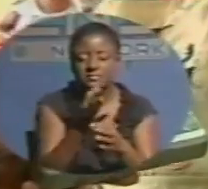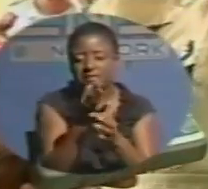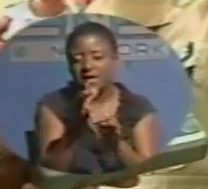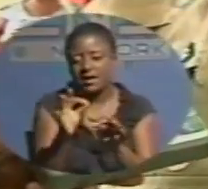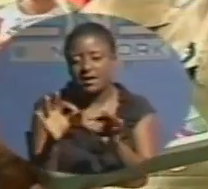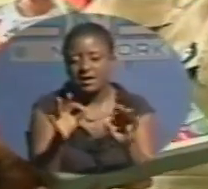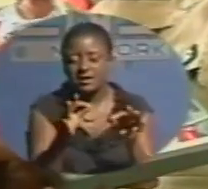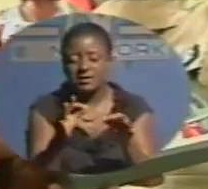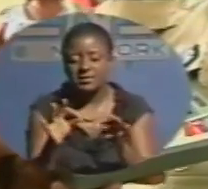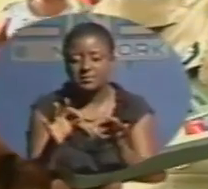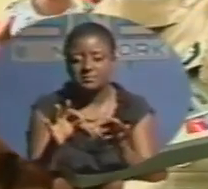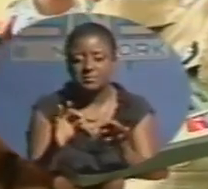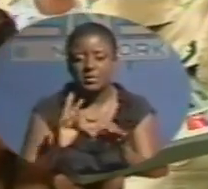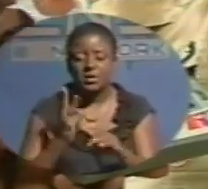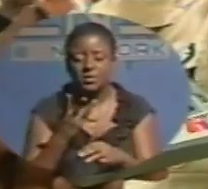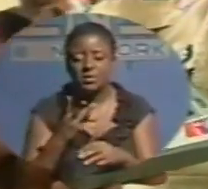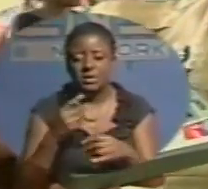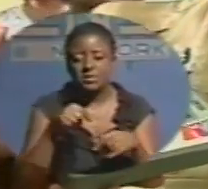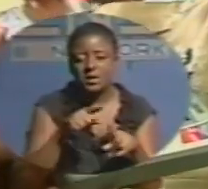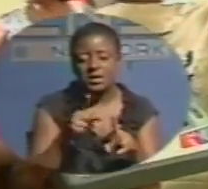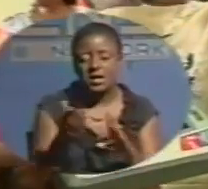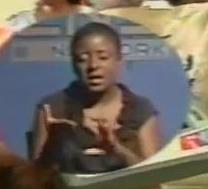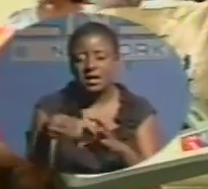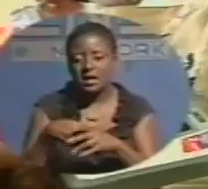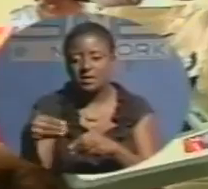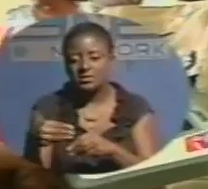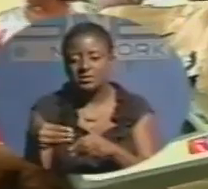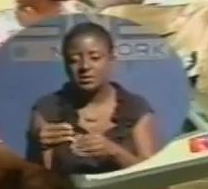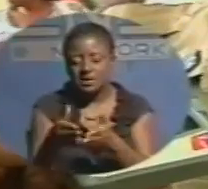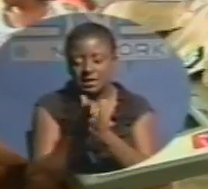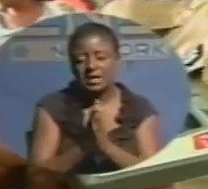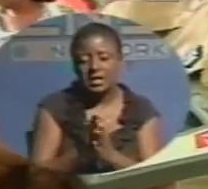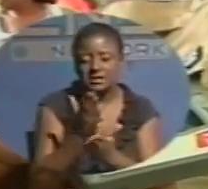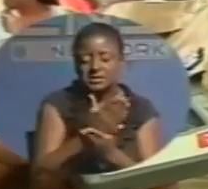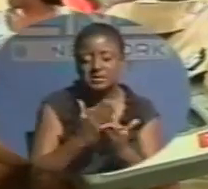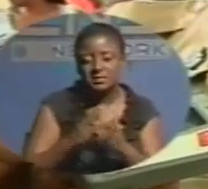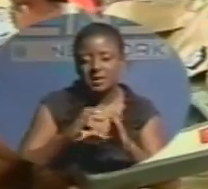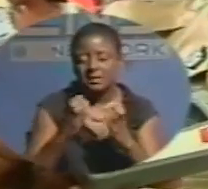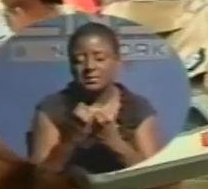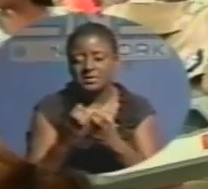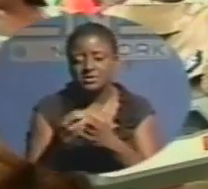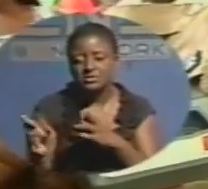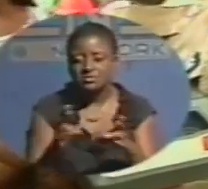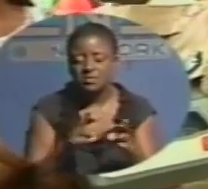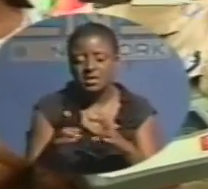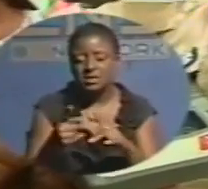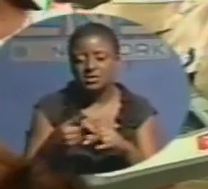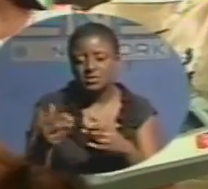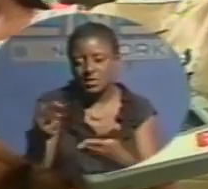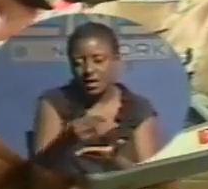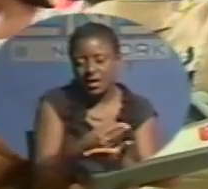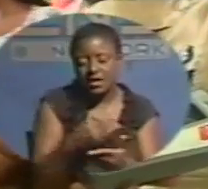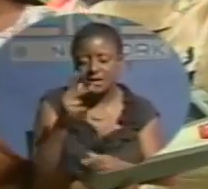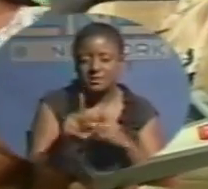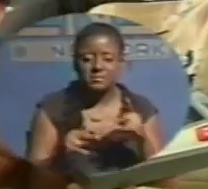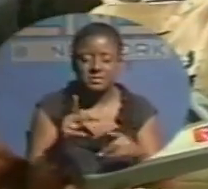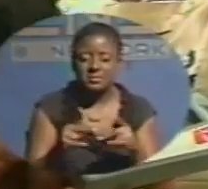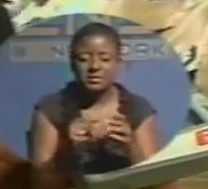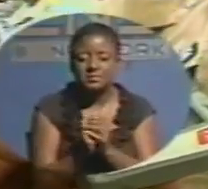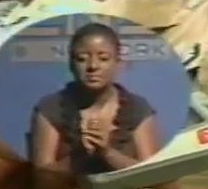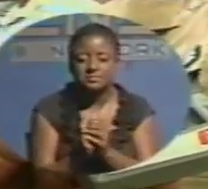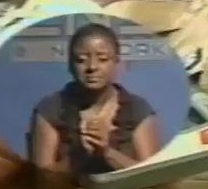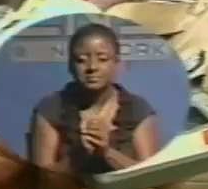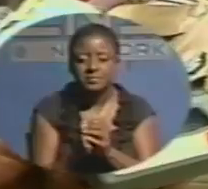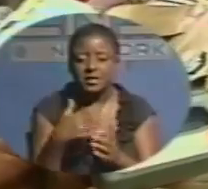that are willing to hire some people. So these companies represented here is just not just here to put on a show or just for, to make up the